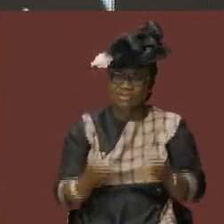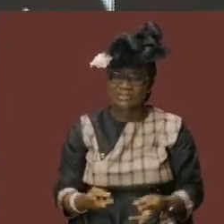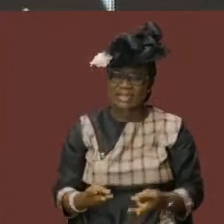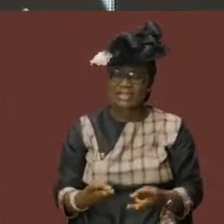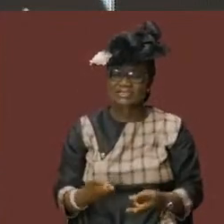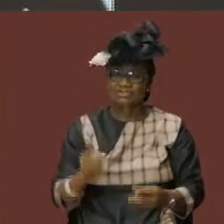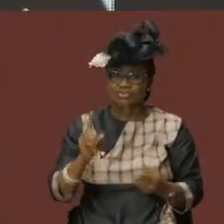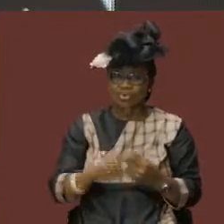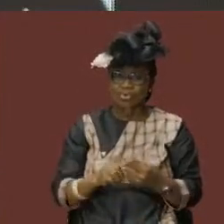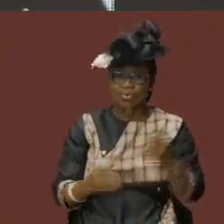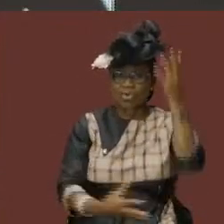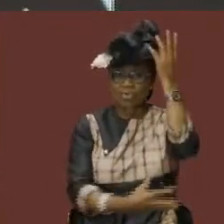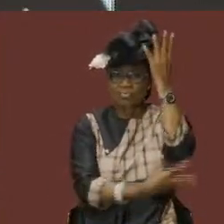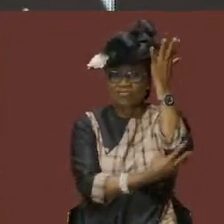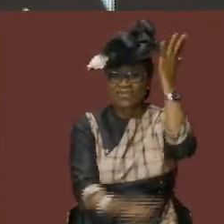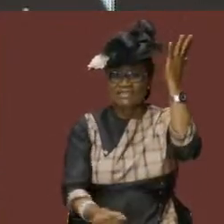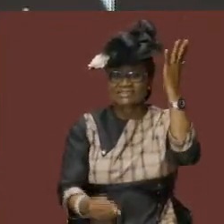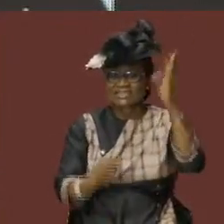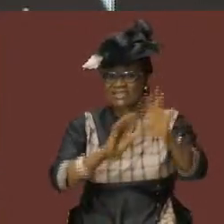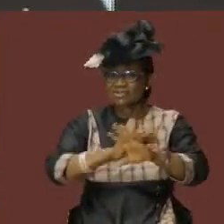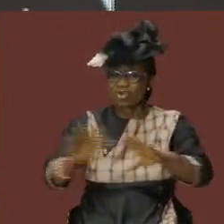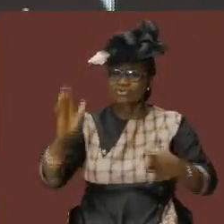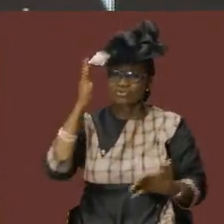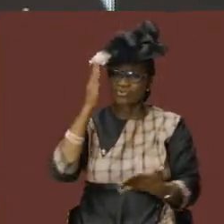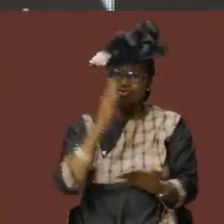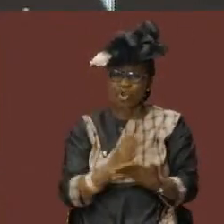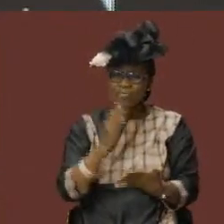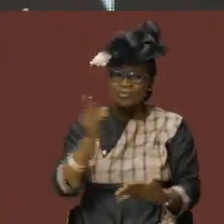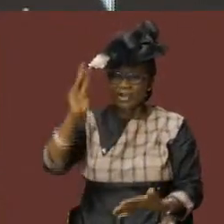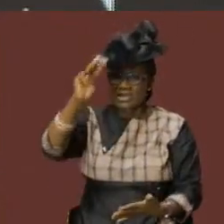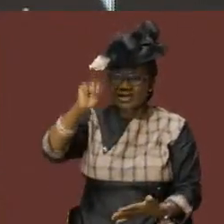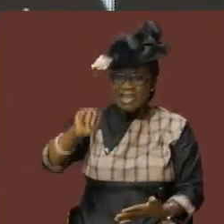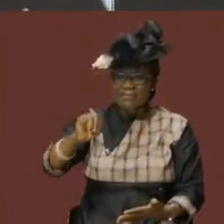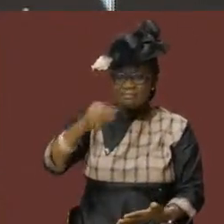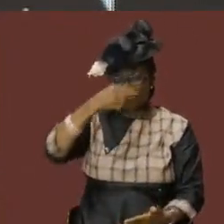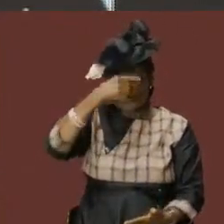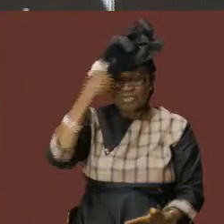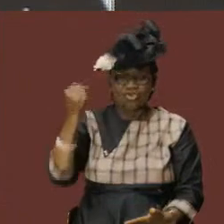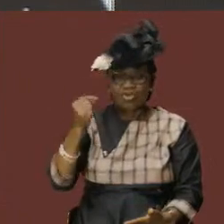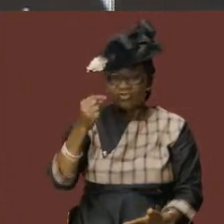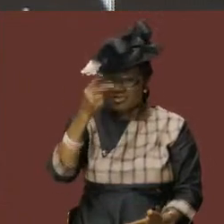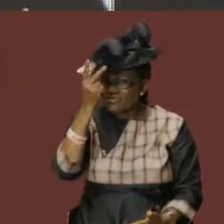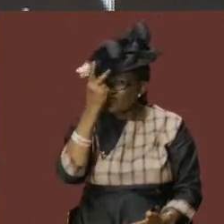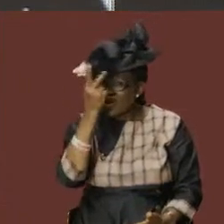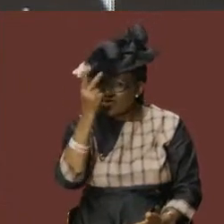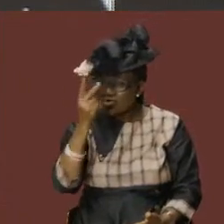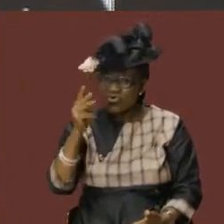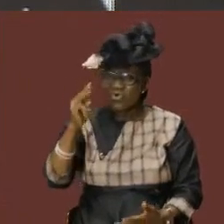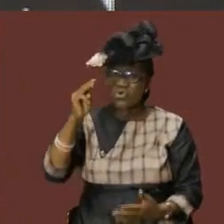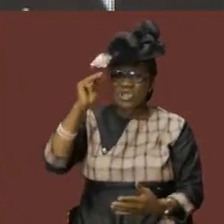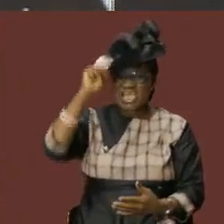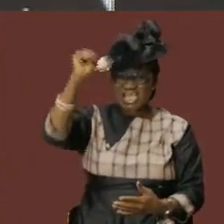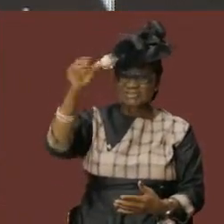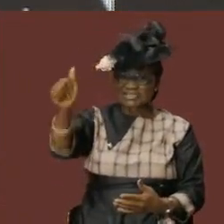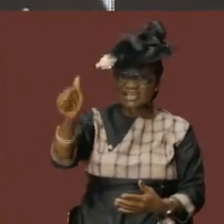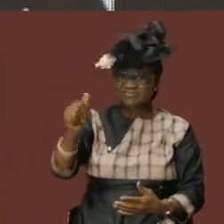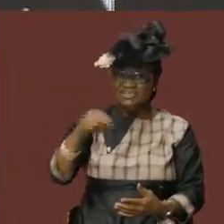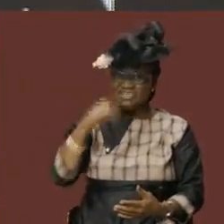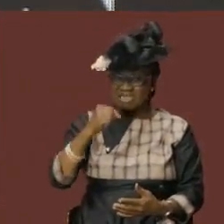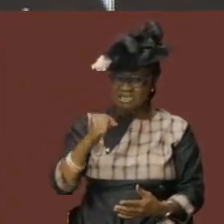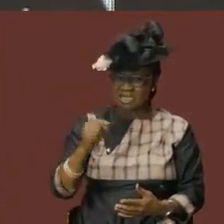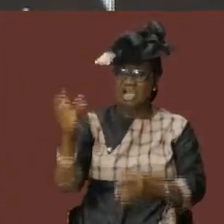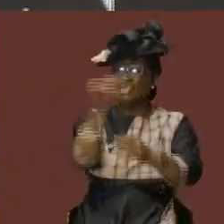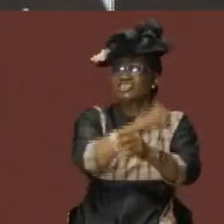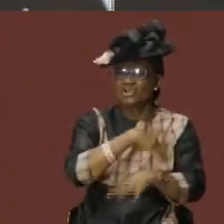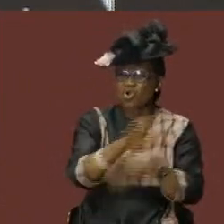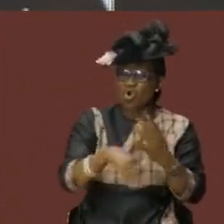Poverty didn't stop them, because Pharaoh himself said, take all your cows,